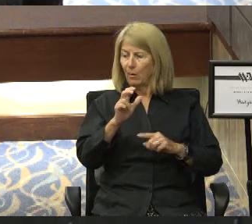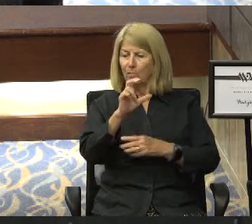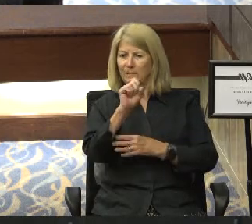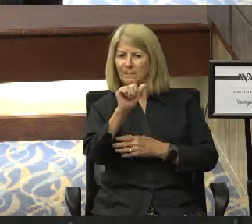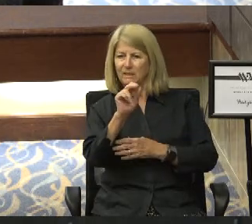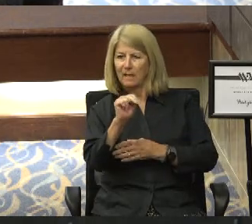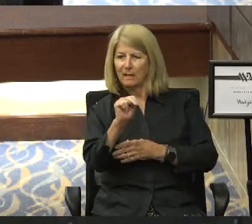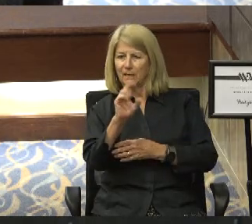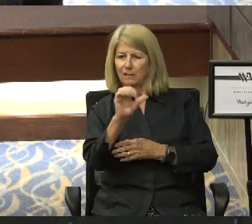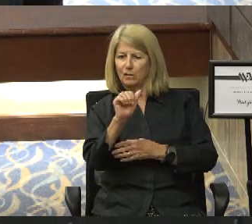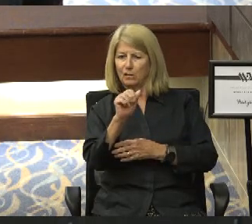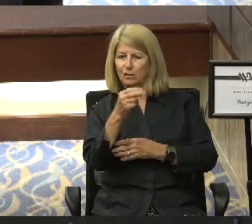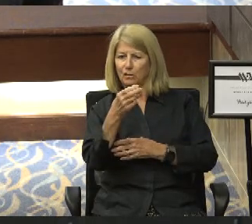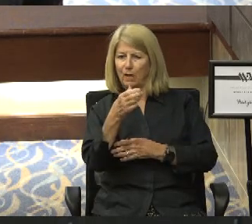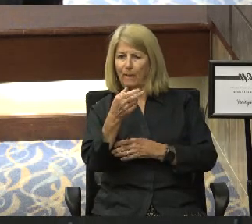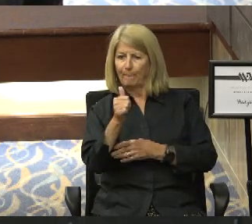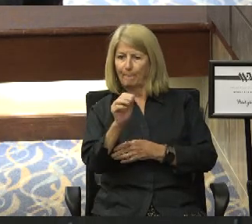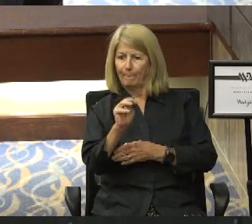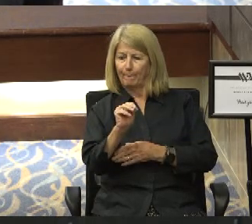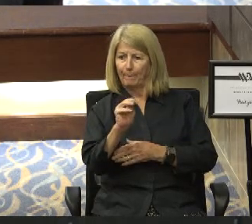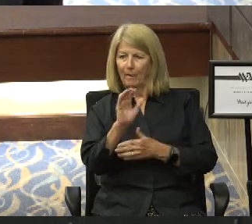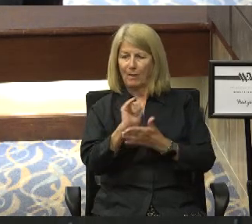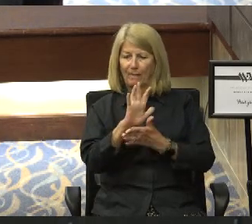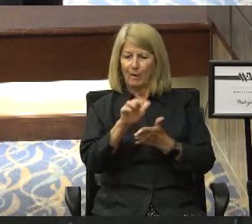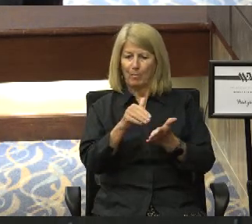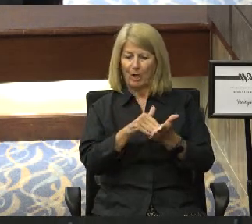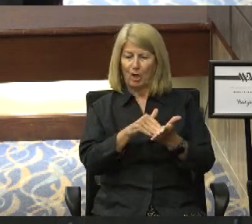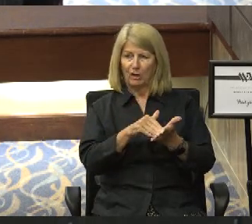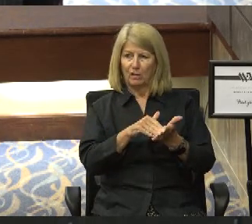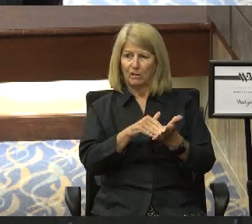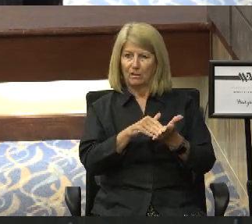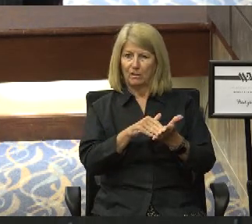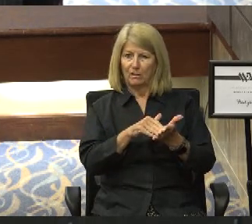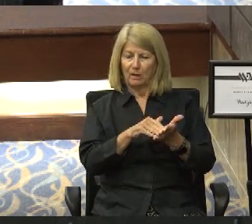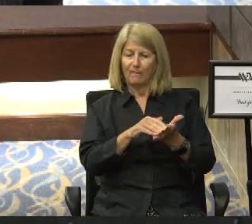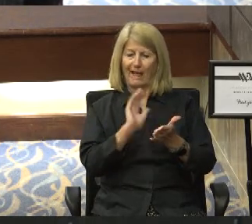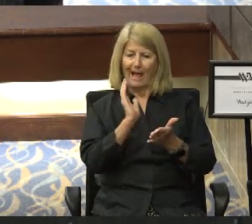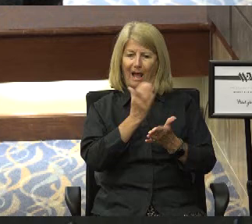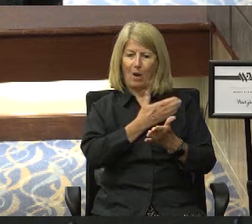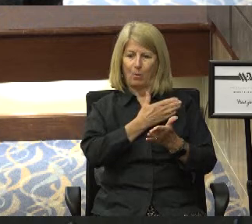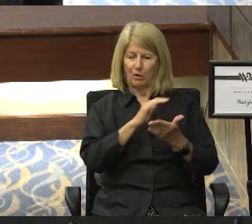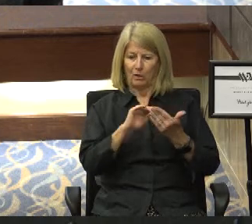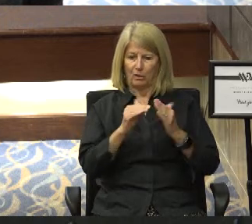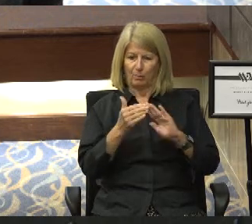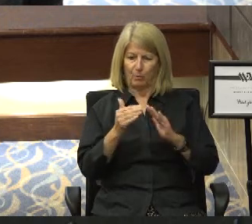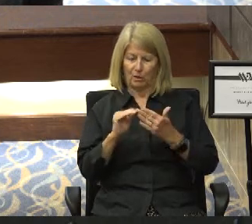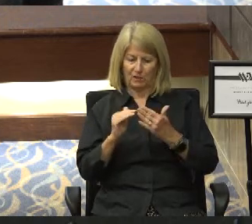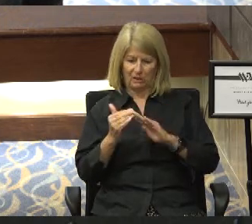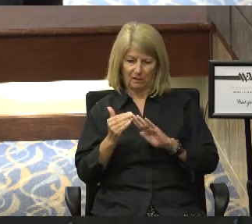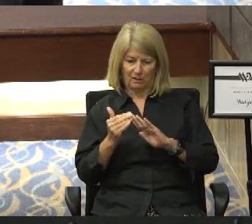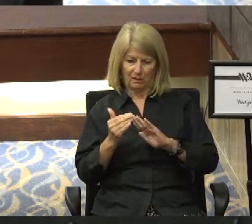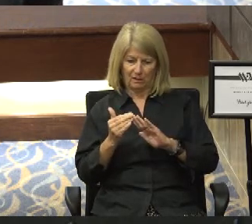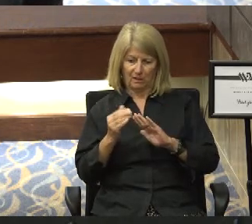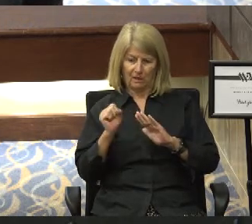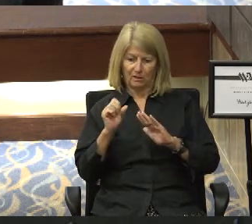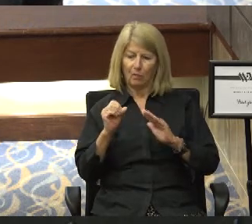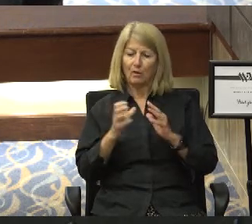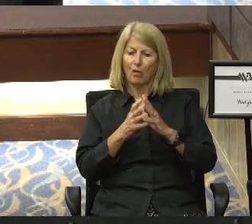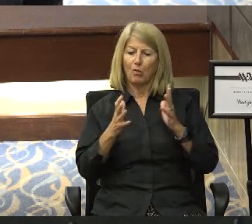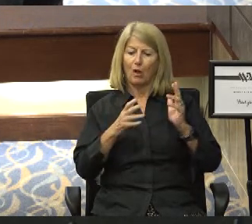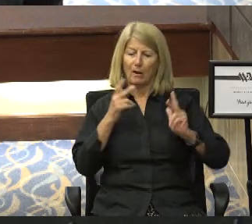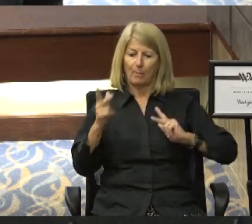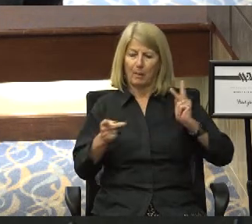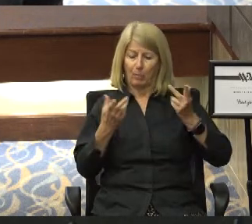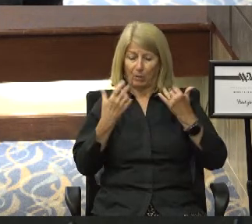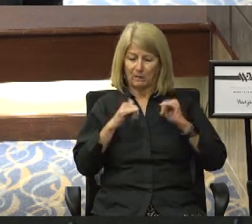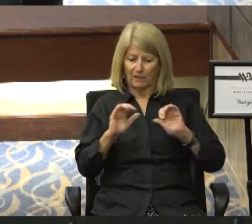So this is, this is right in the middle of our community of Sandtown. Right. So there's a lot of folks still here